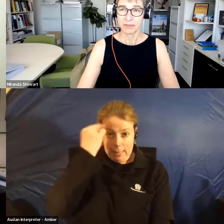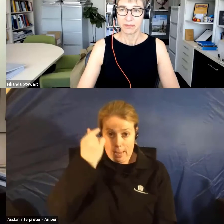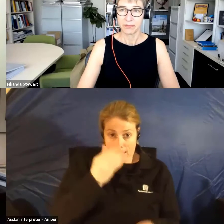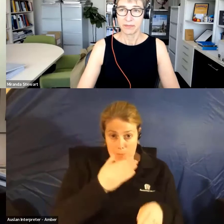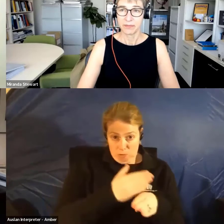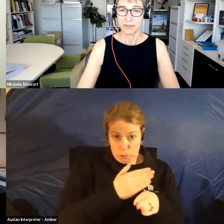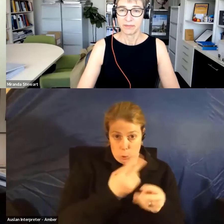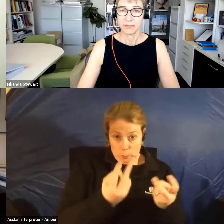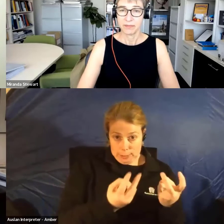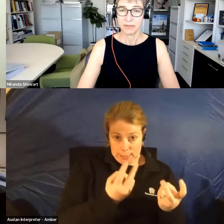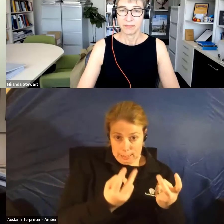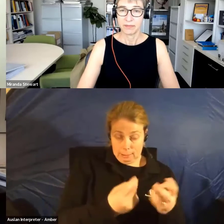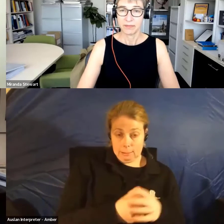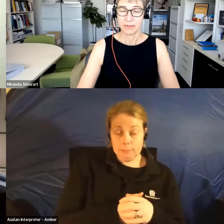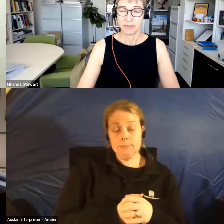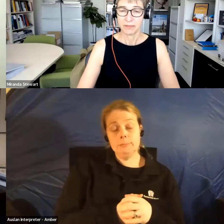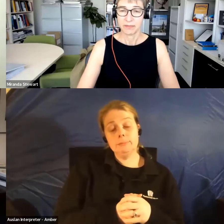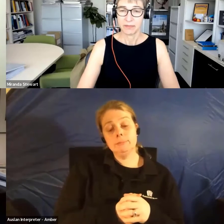of